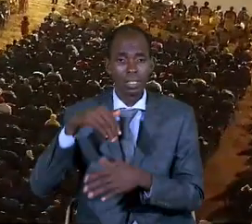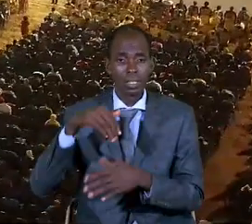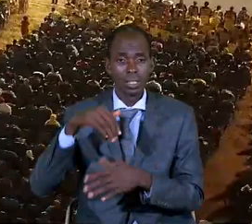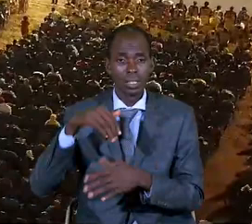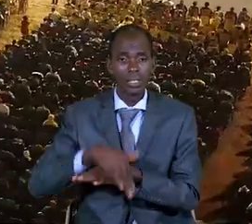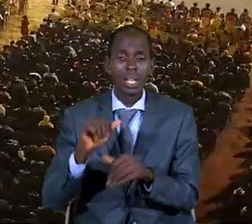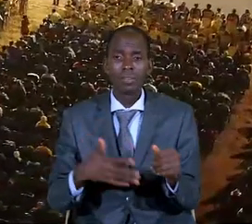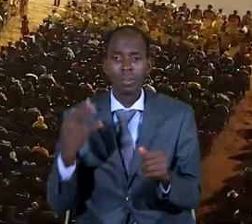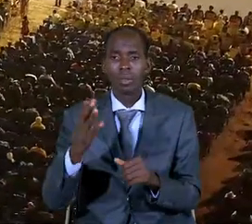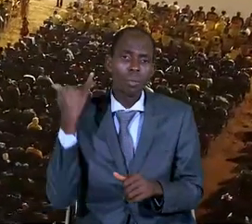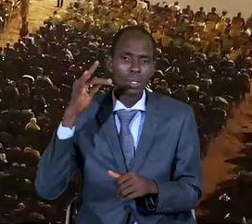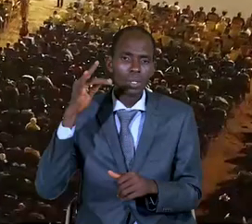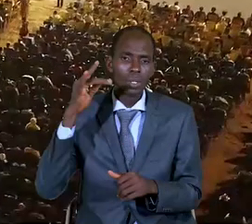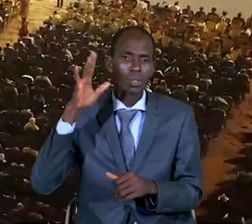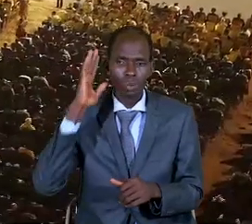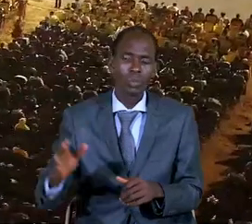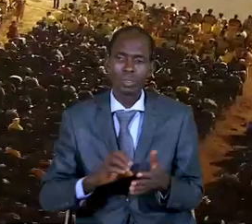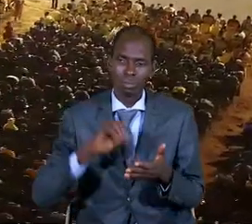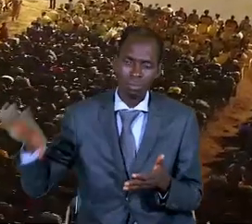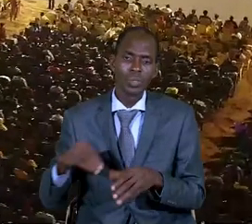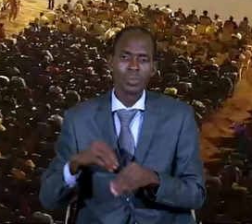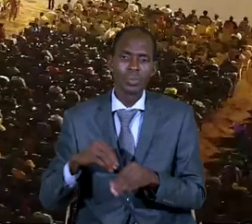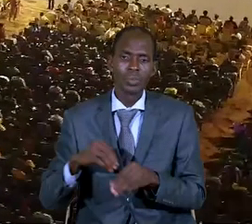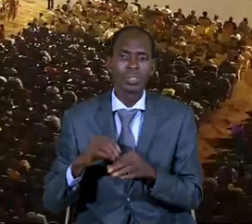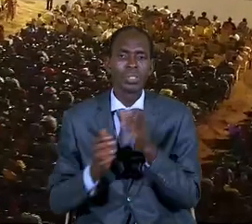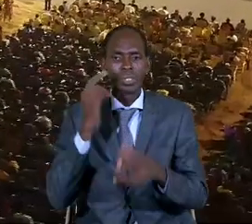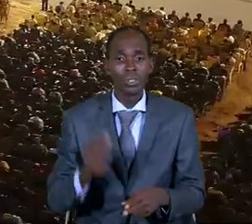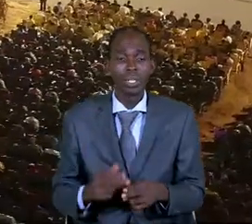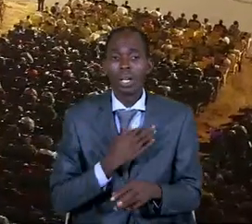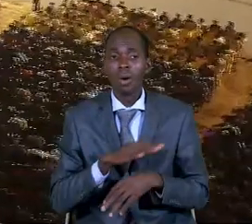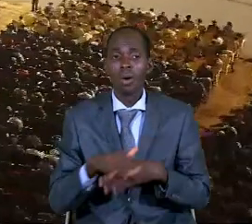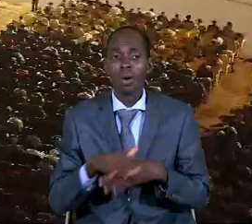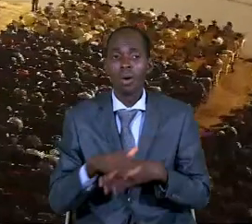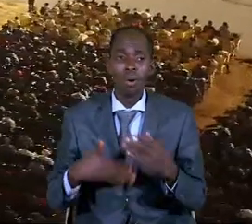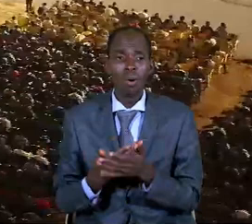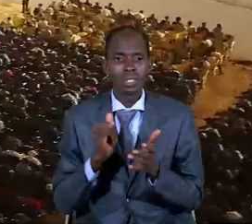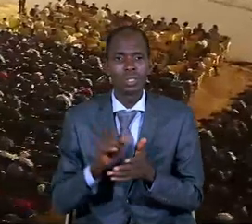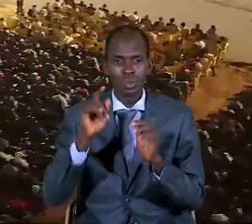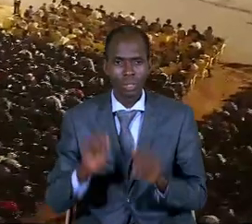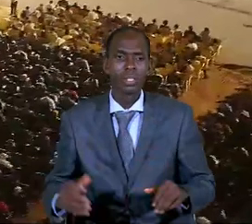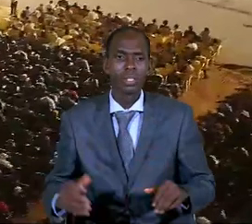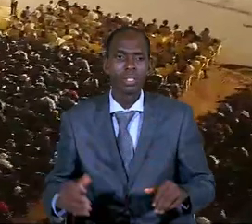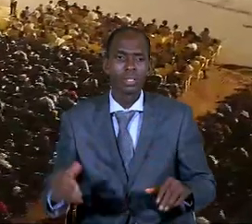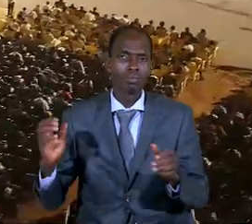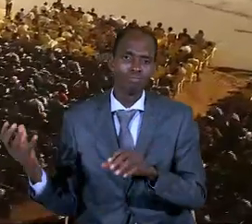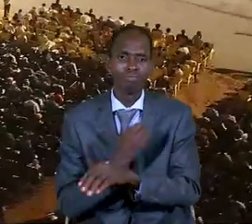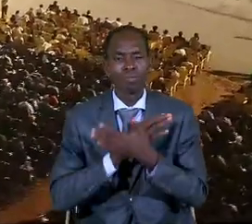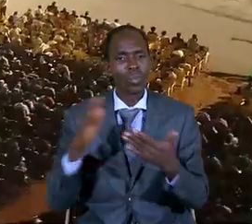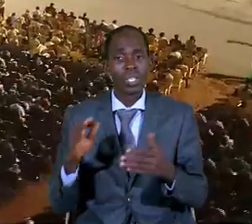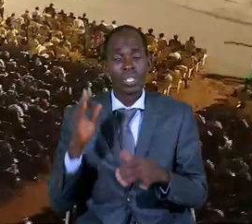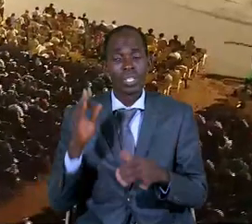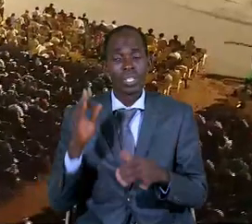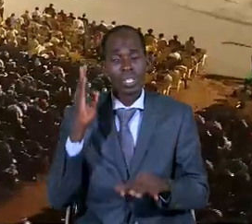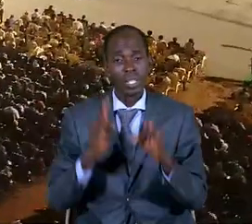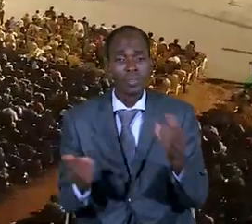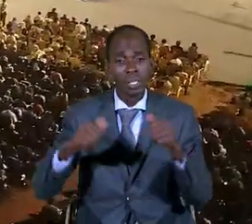redeemed in Jesus' name. And then all that you can throw away. If any man be in Christ, he'll